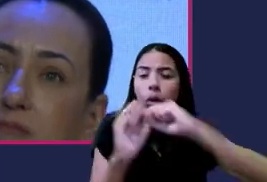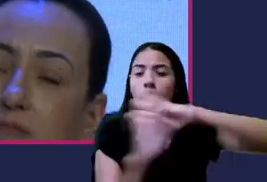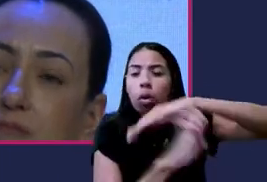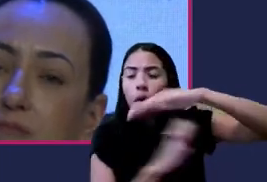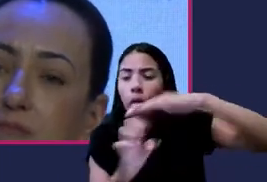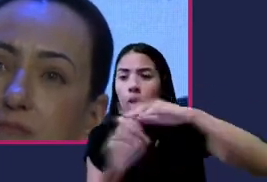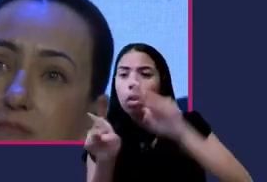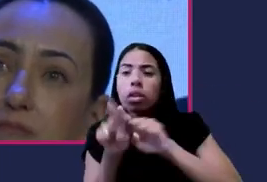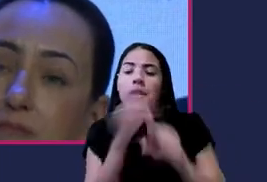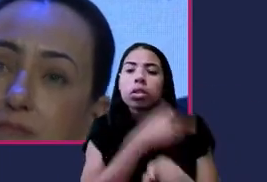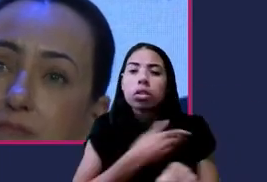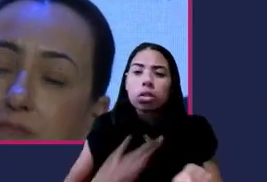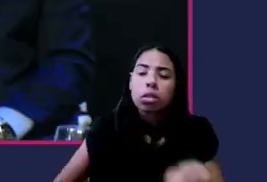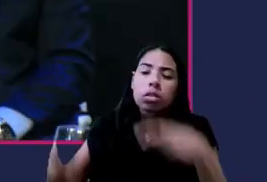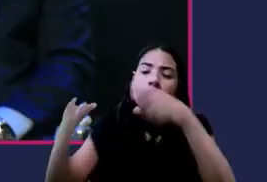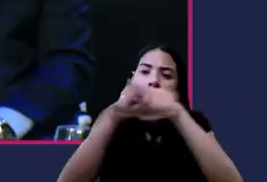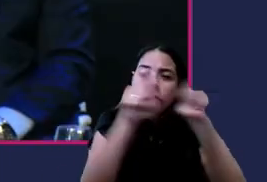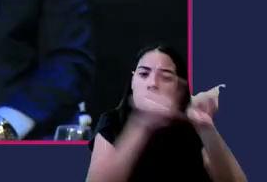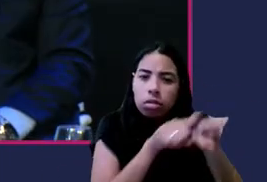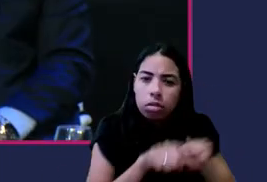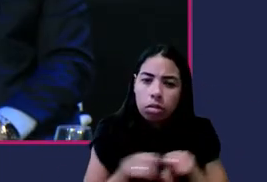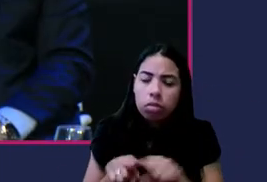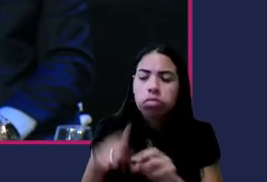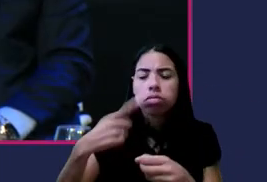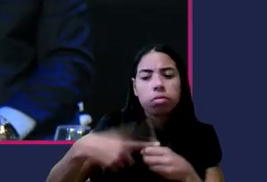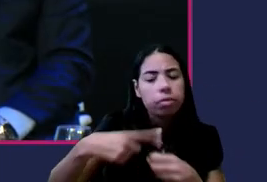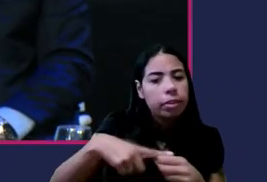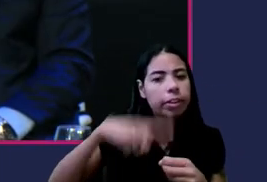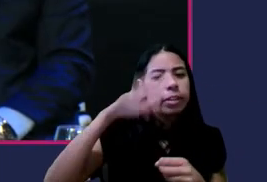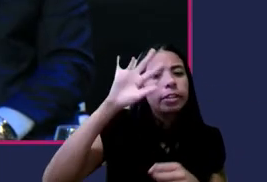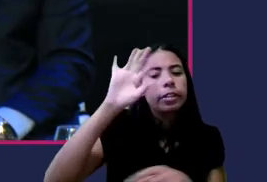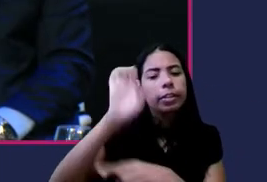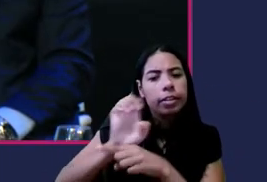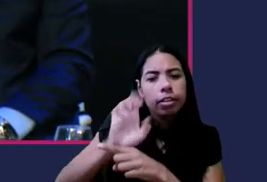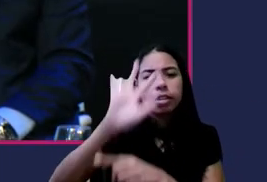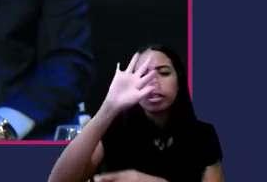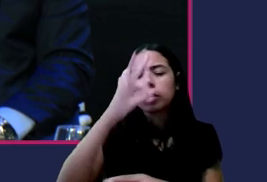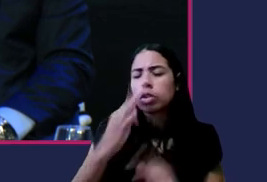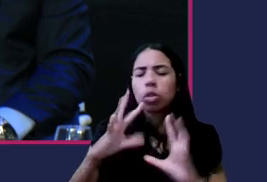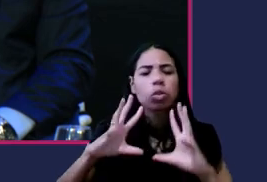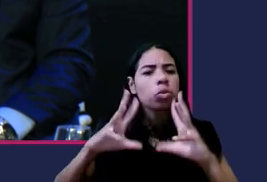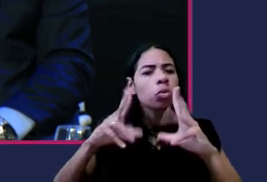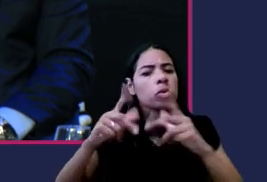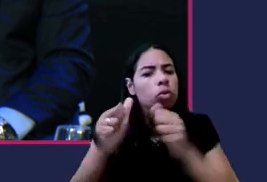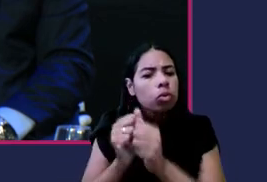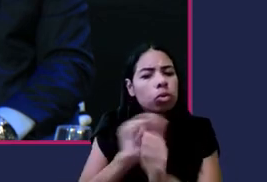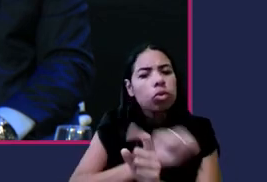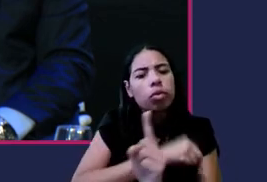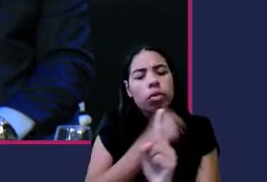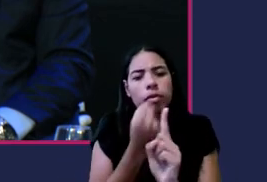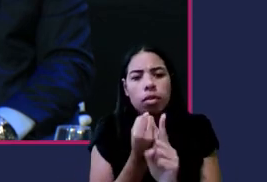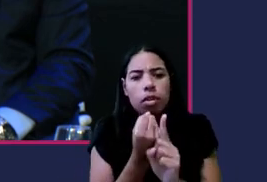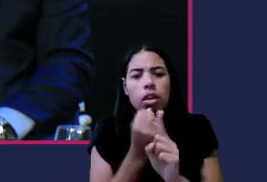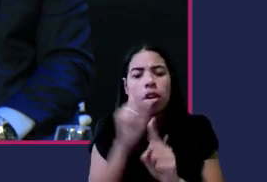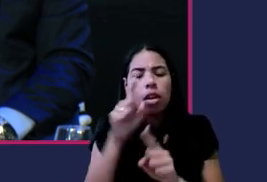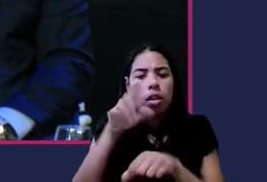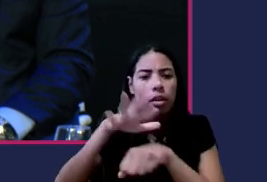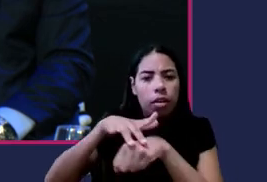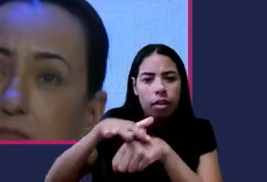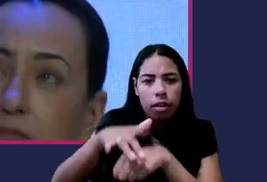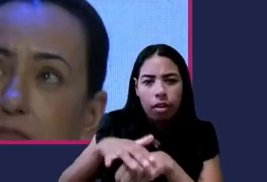Tony succeeded in bringing Parliament and the third sector together, and that is where